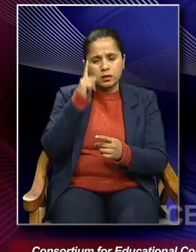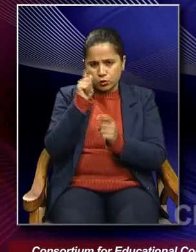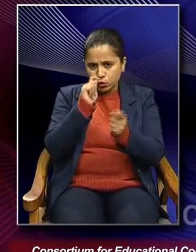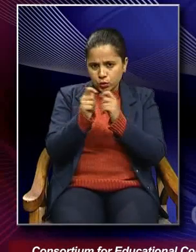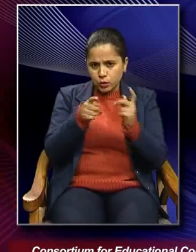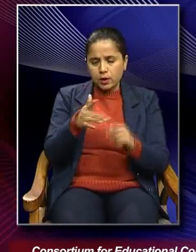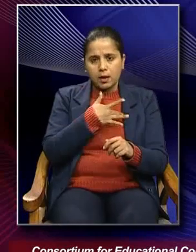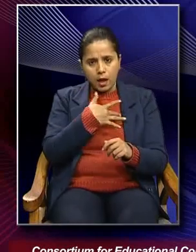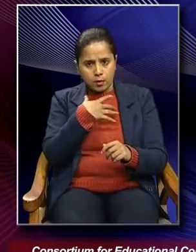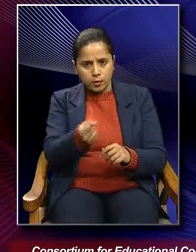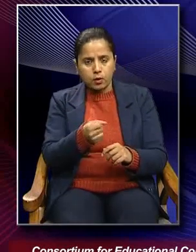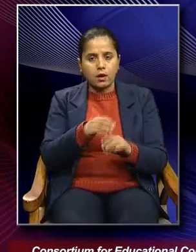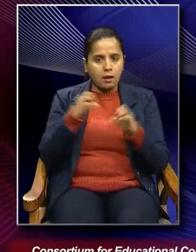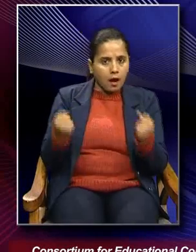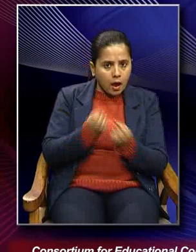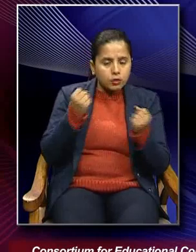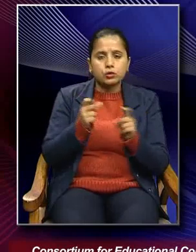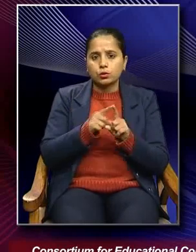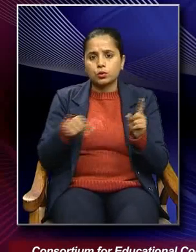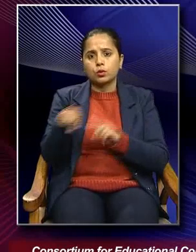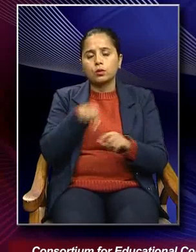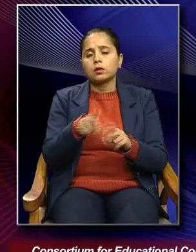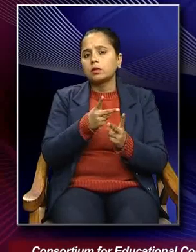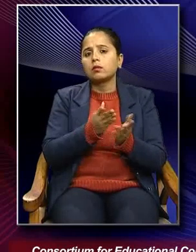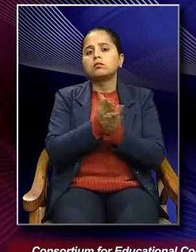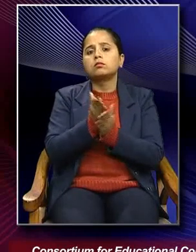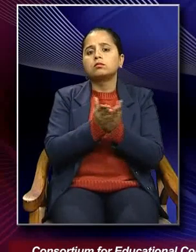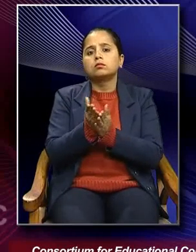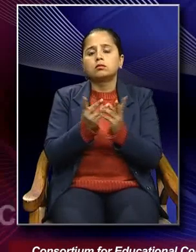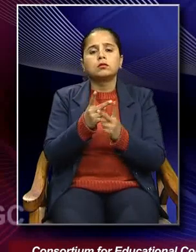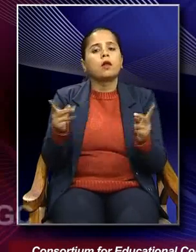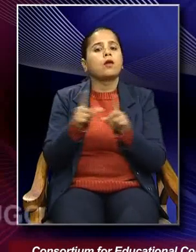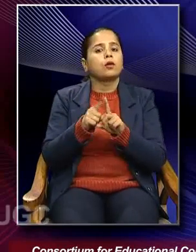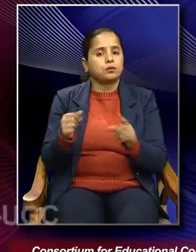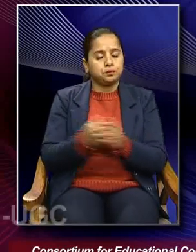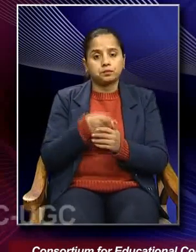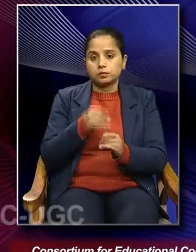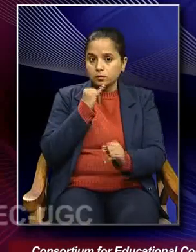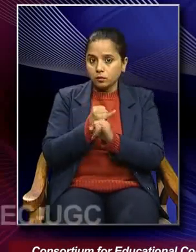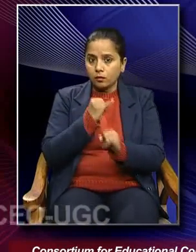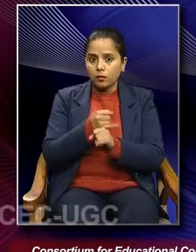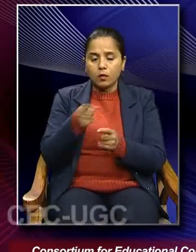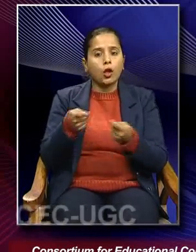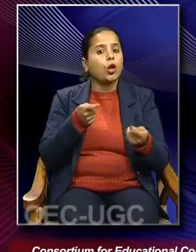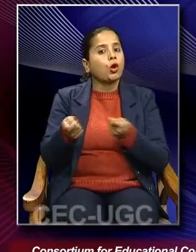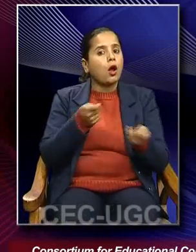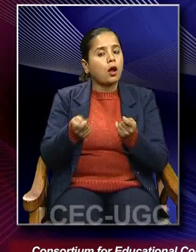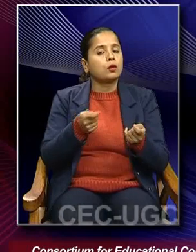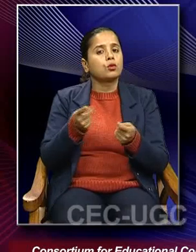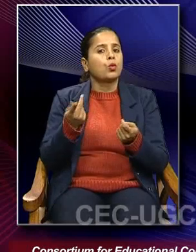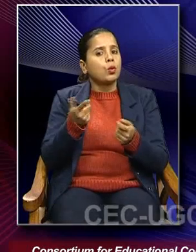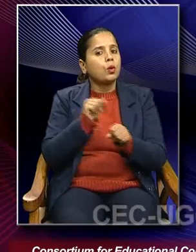of habitualized action by types of actors. Institutions control